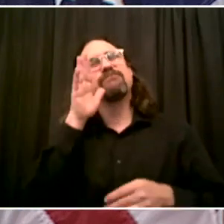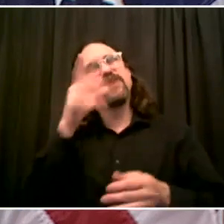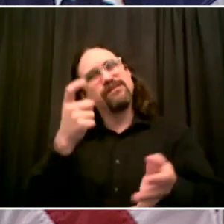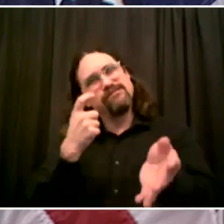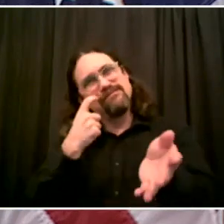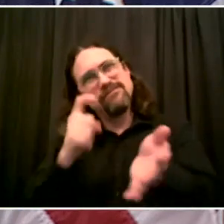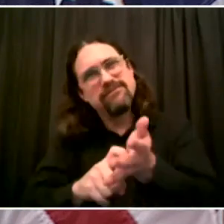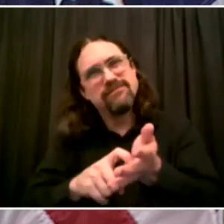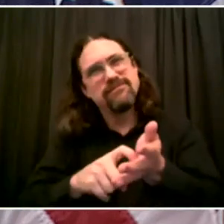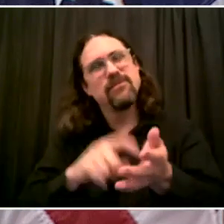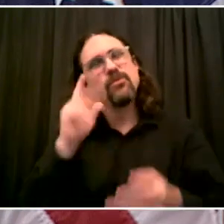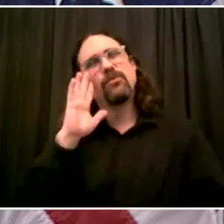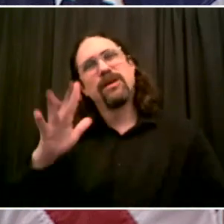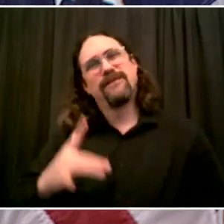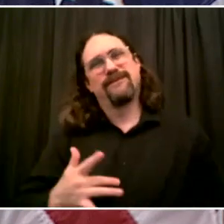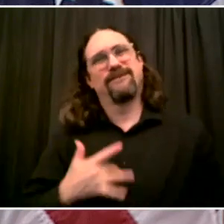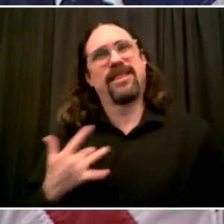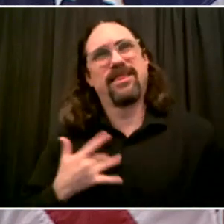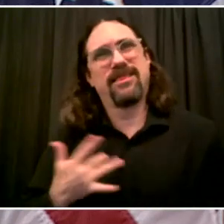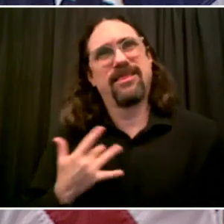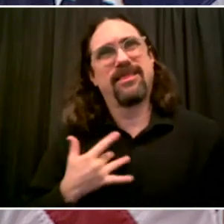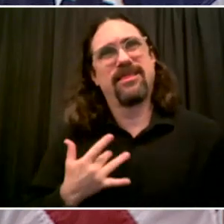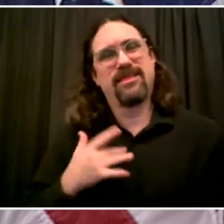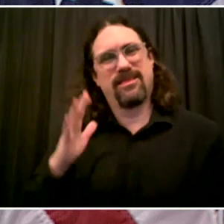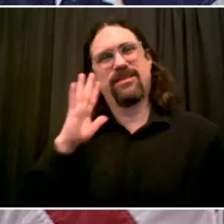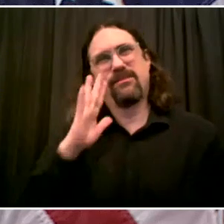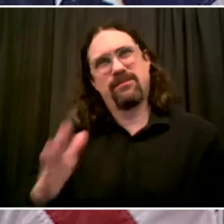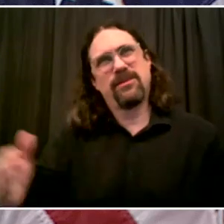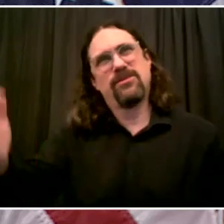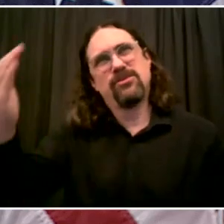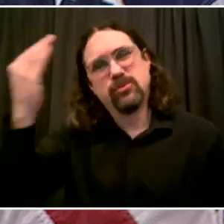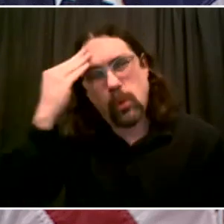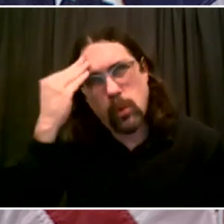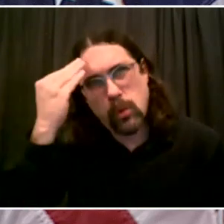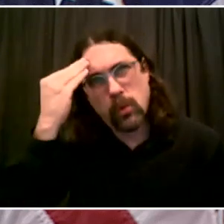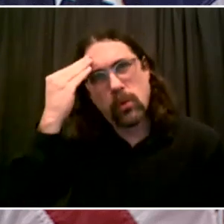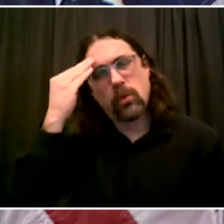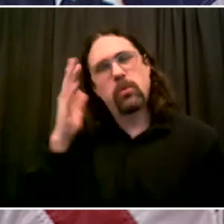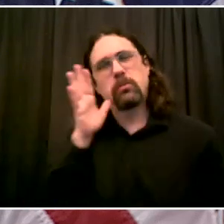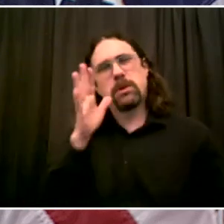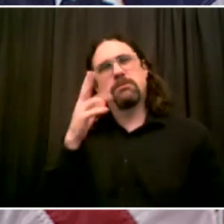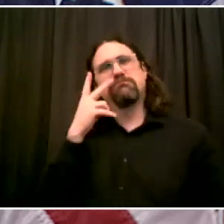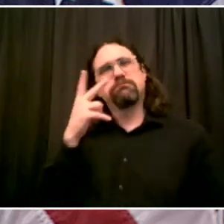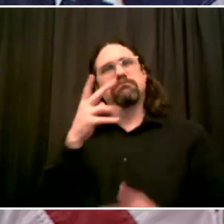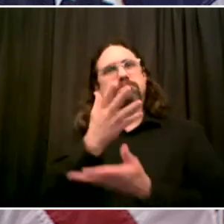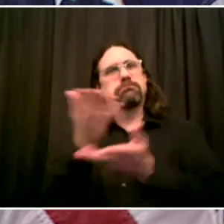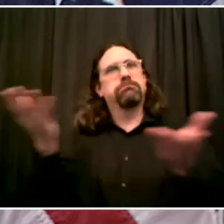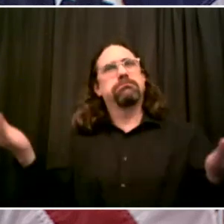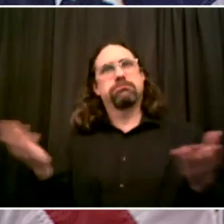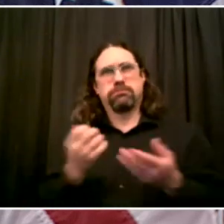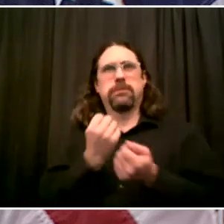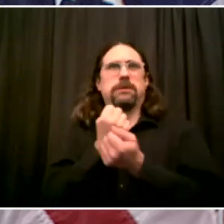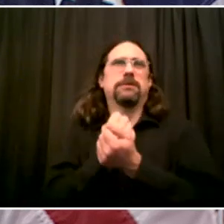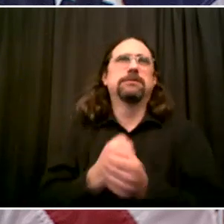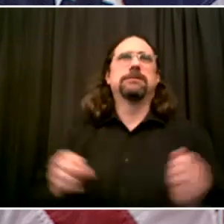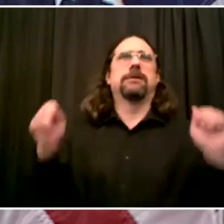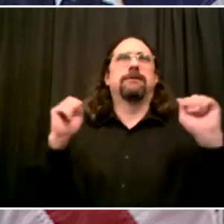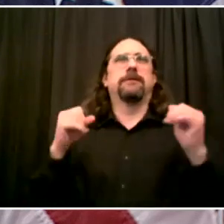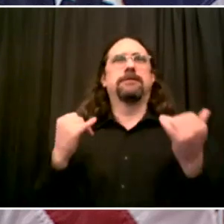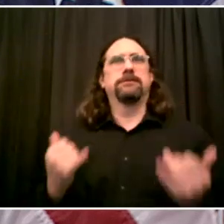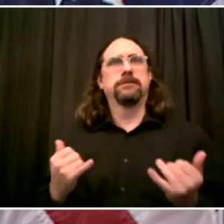not going to be disrespected because of who they are. We are not there yet, and we have to get